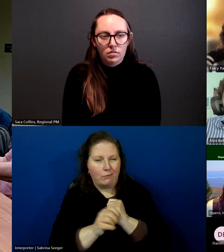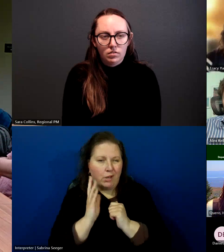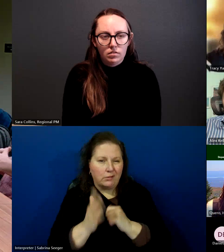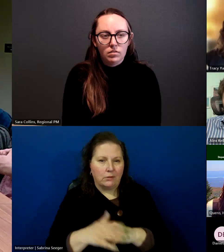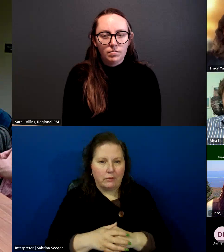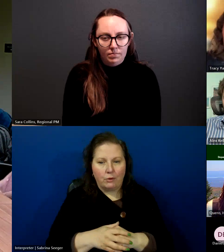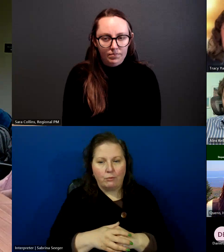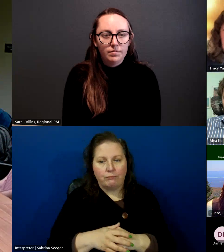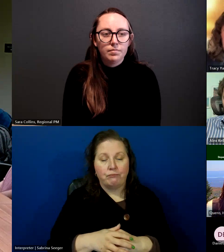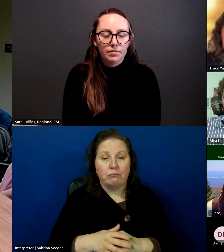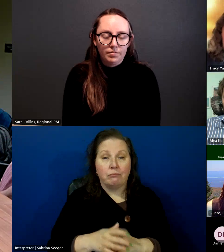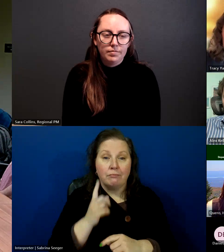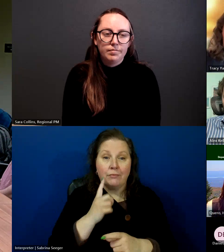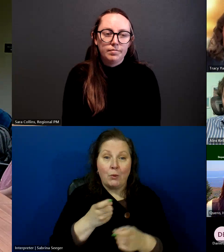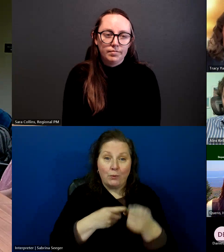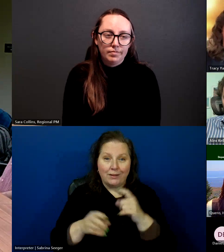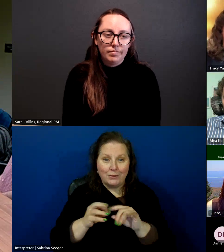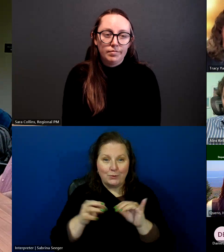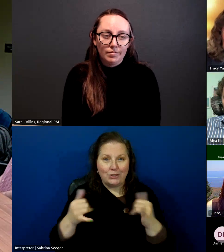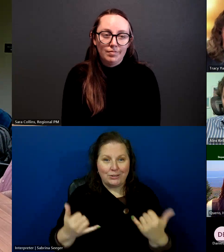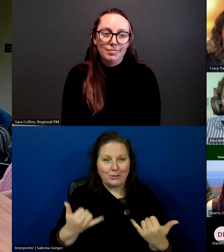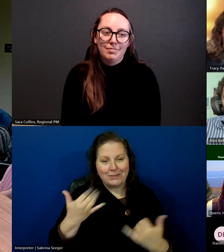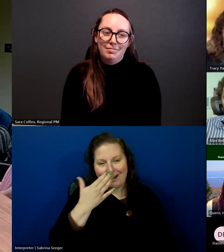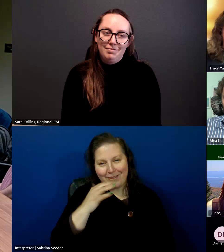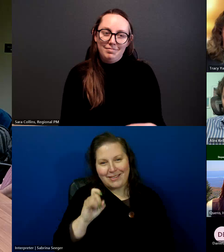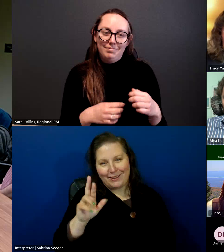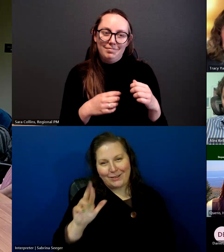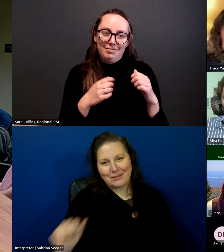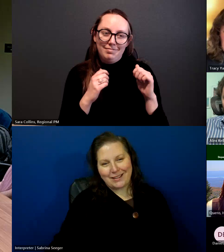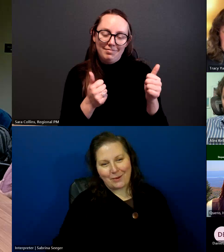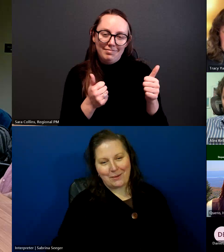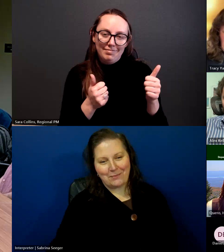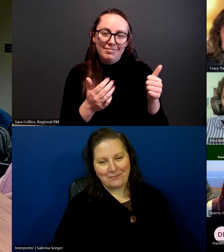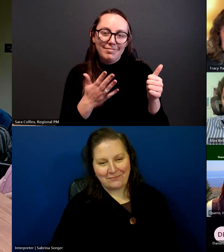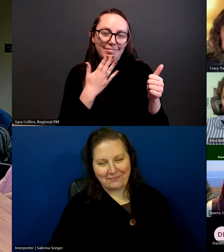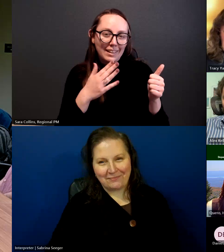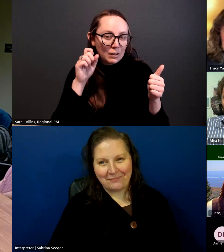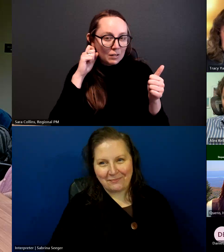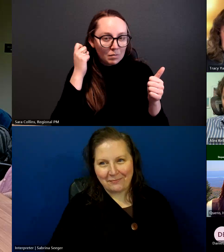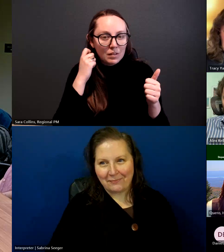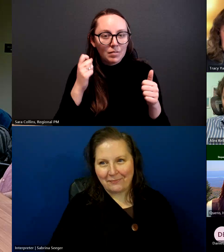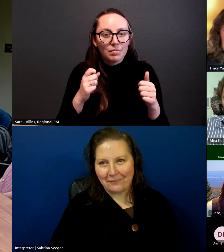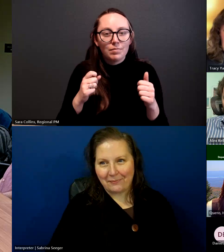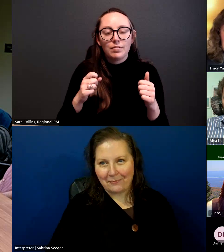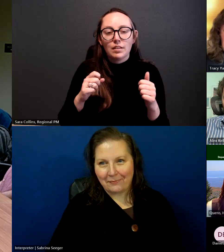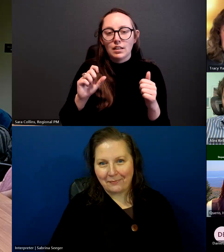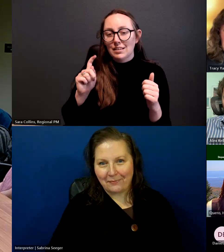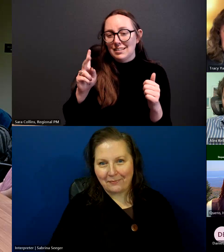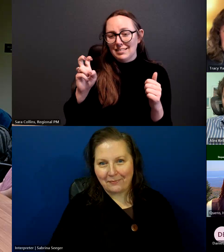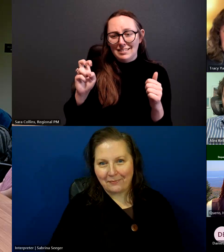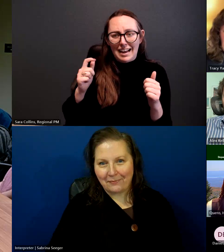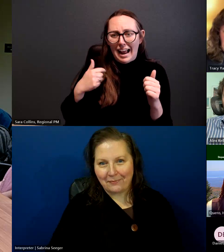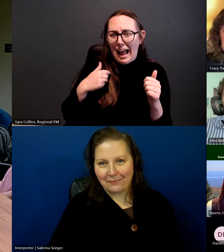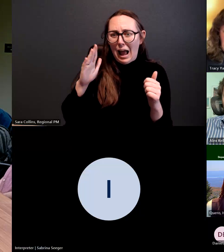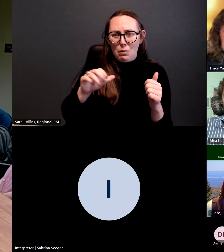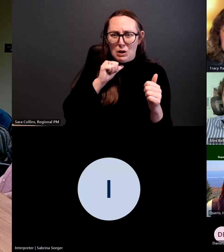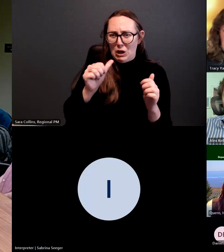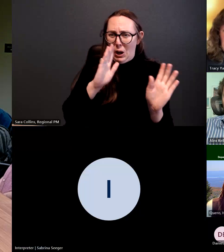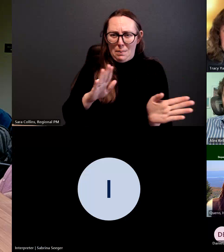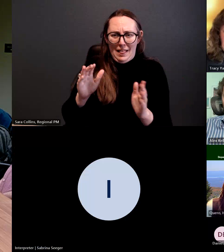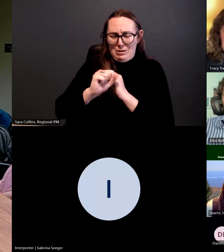the whole state, they're considered one of the advertisers that has statewide. I don't go, I wouldn't go there. I'm a pretty media savvy